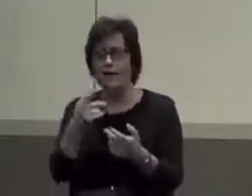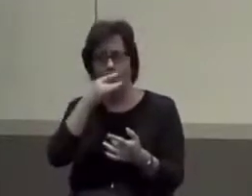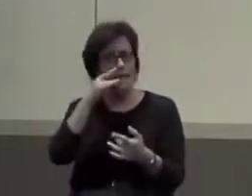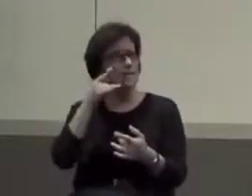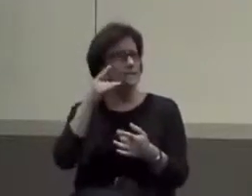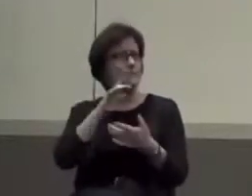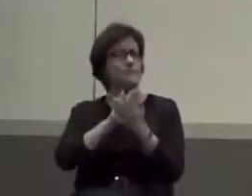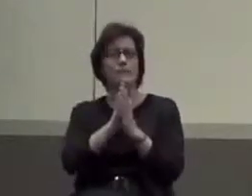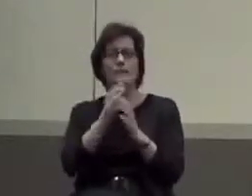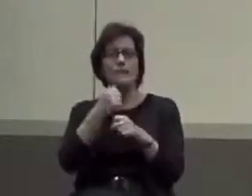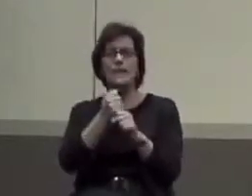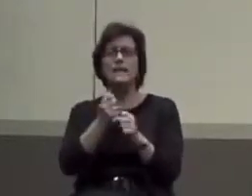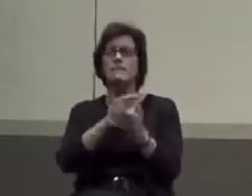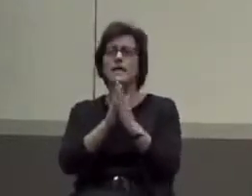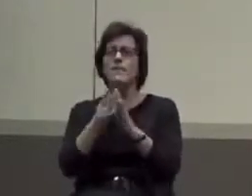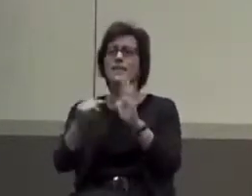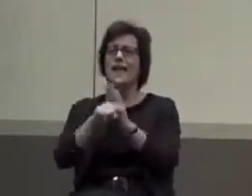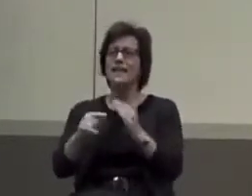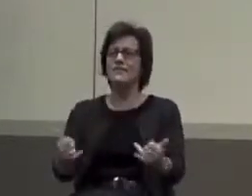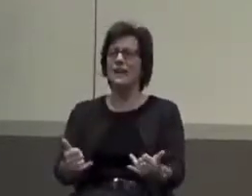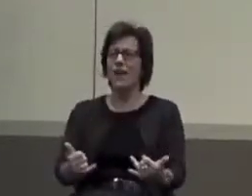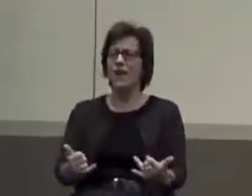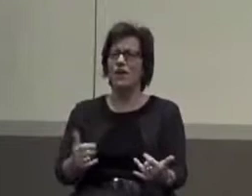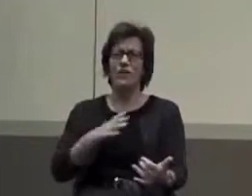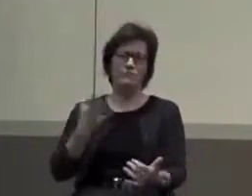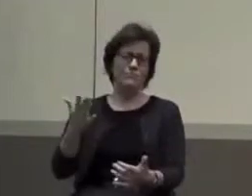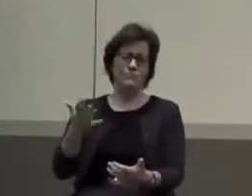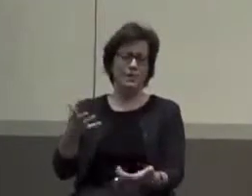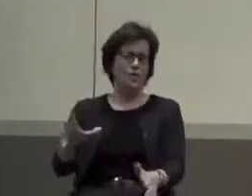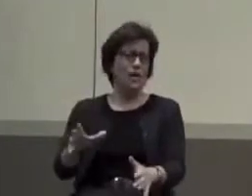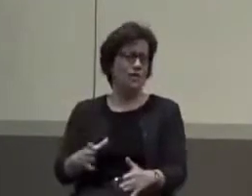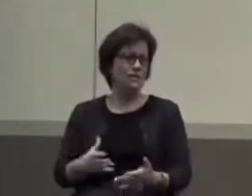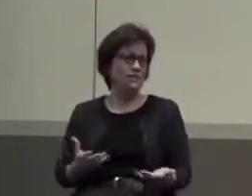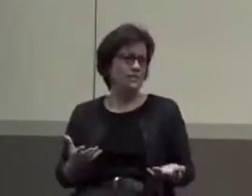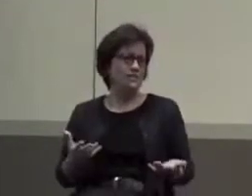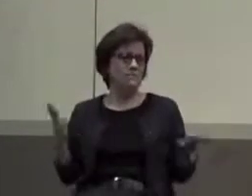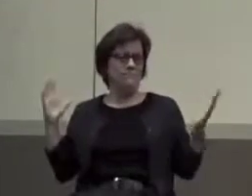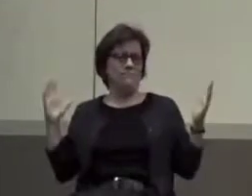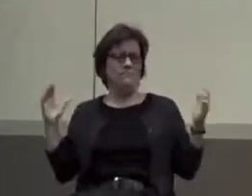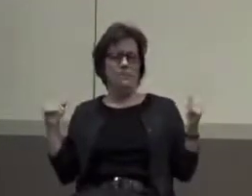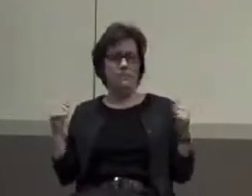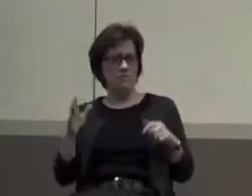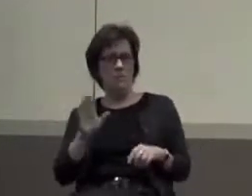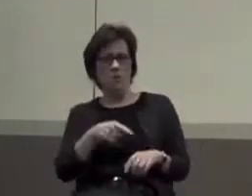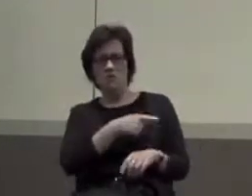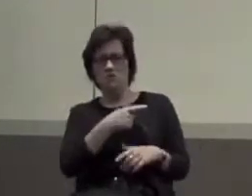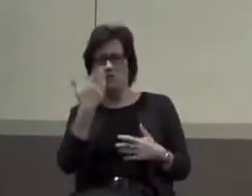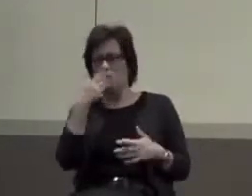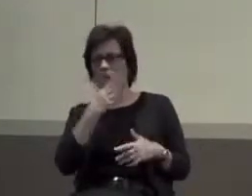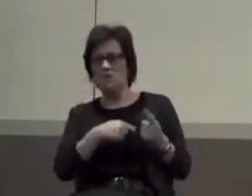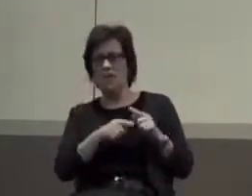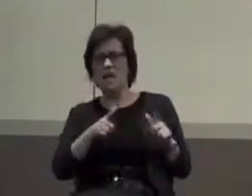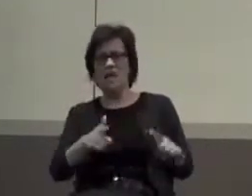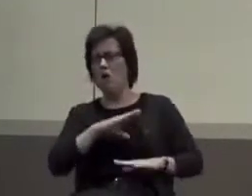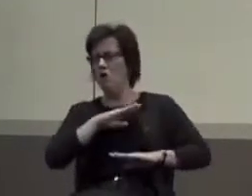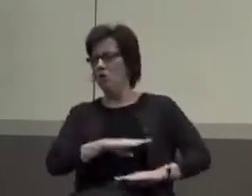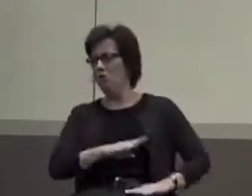Police. That's what she is. Wow. She doesn't know sign